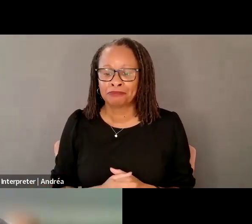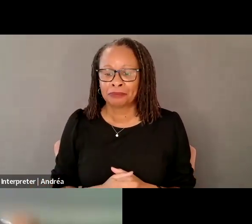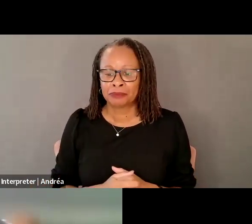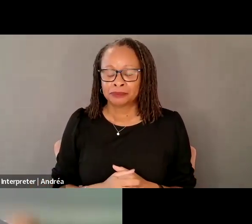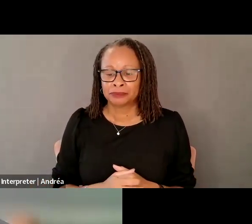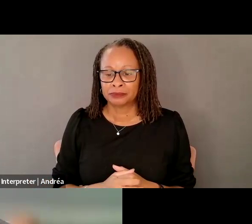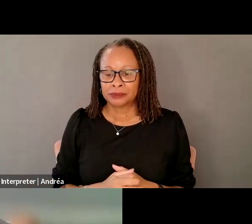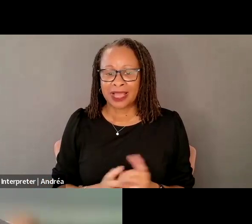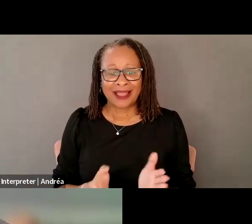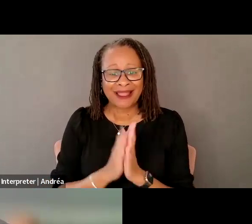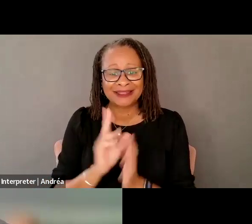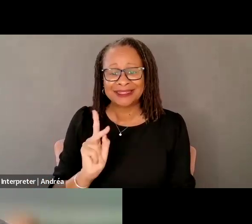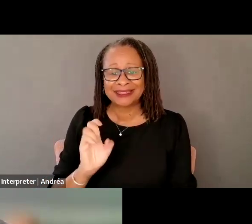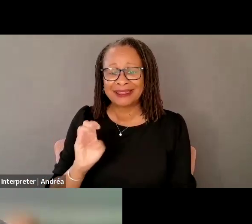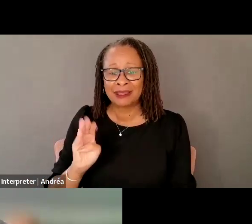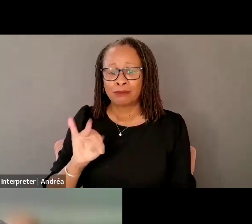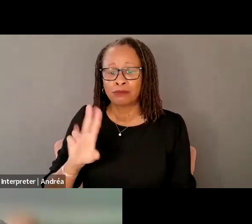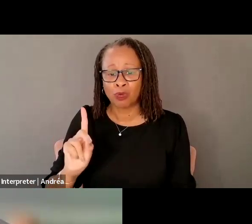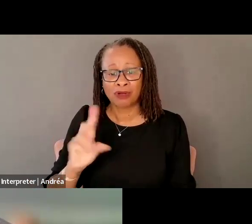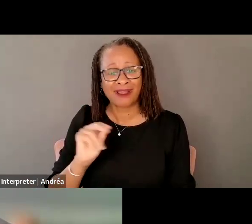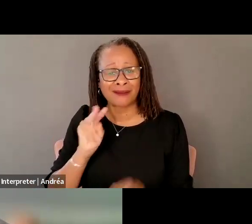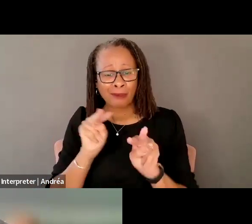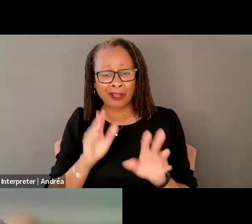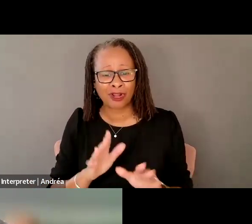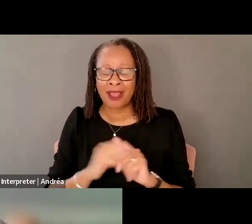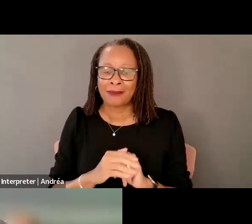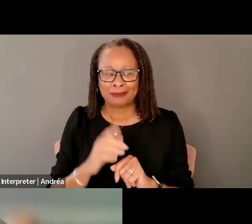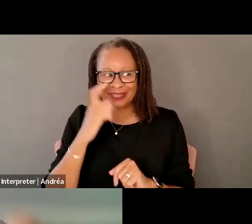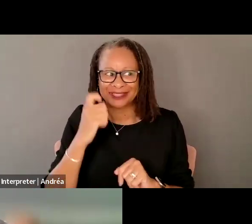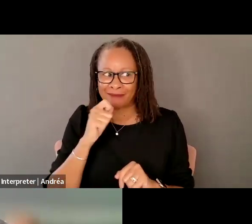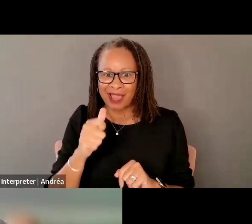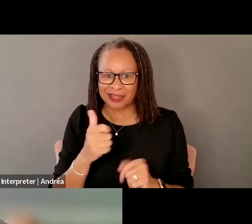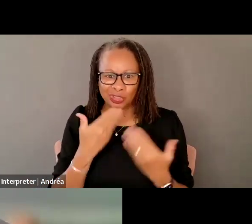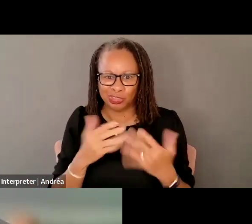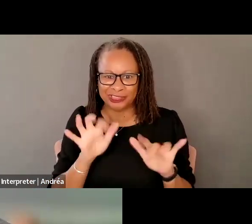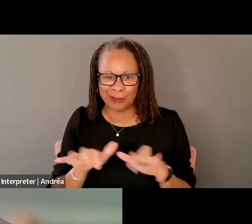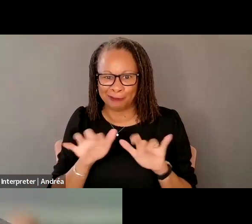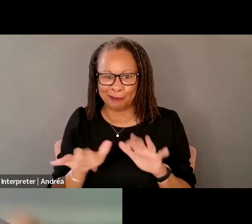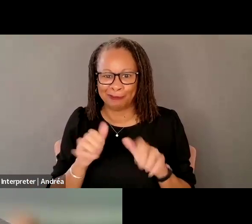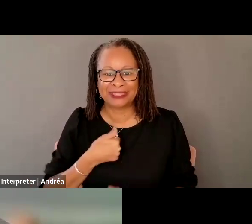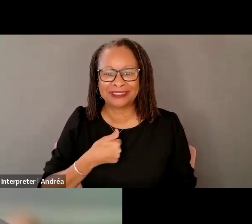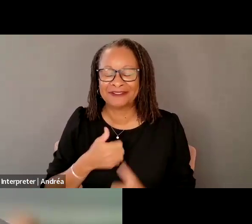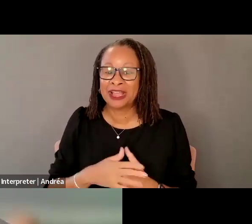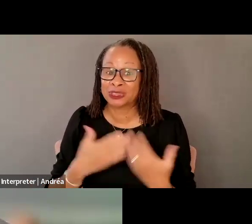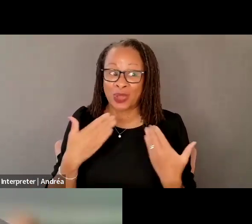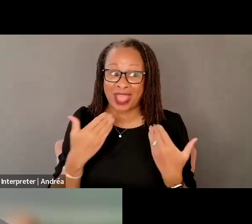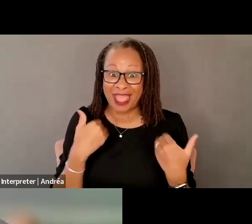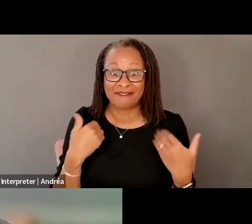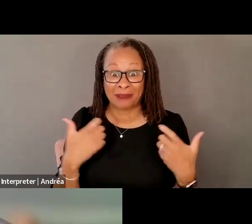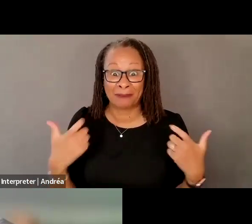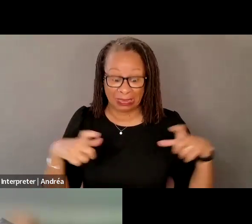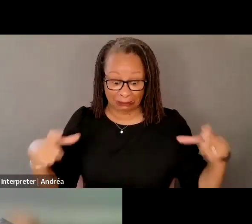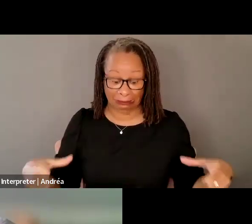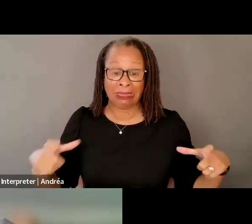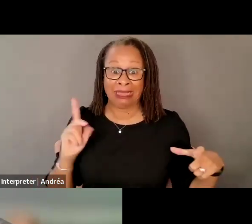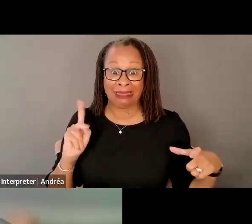I asked the keyboard and the monitor because I'm not a very good typist. And so having a big keyboard is really important to me. And I